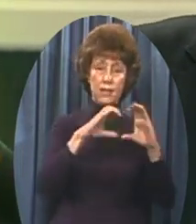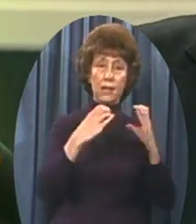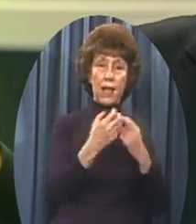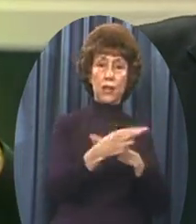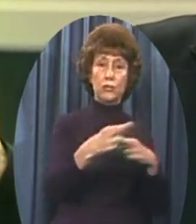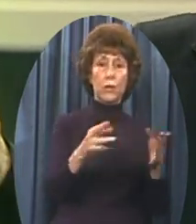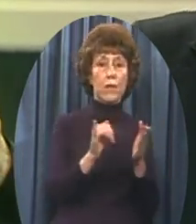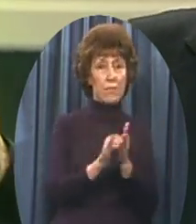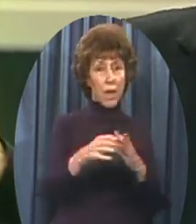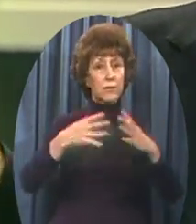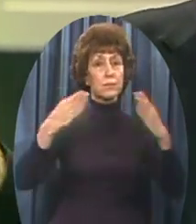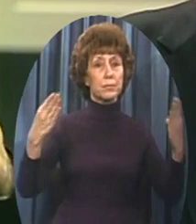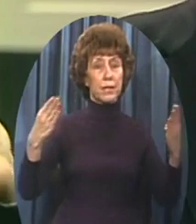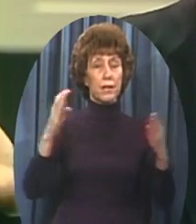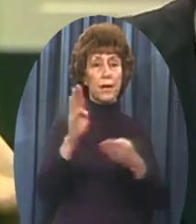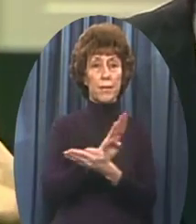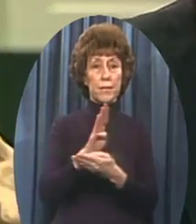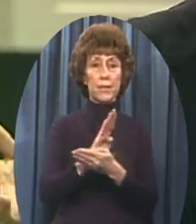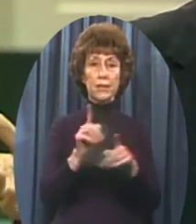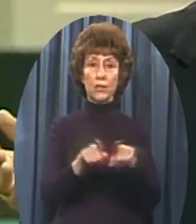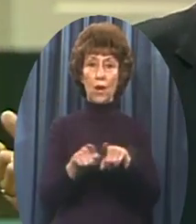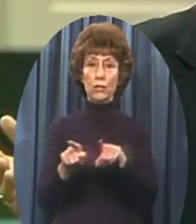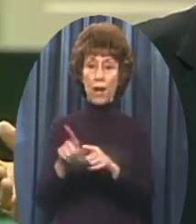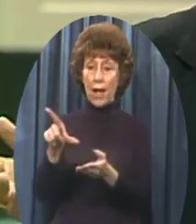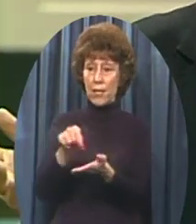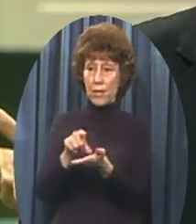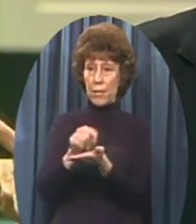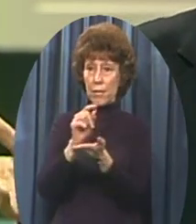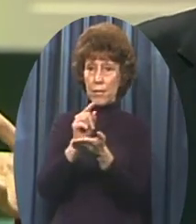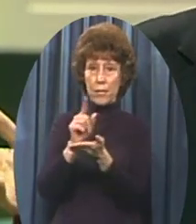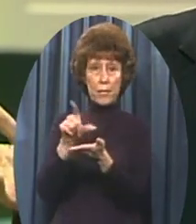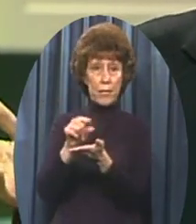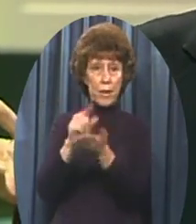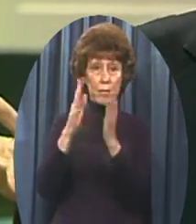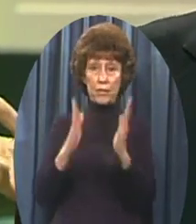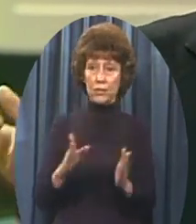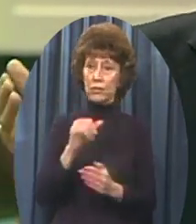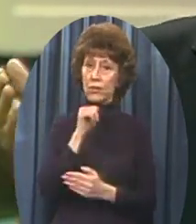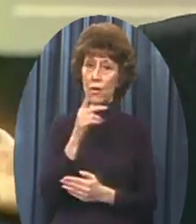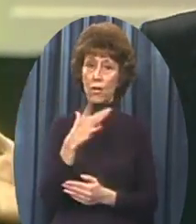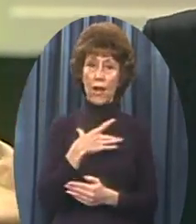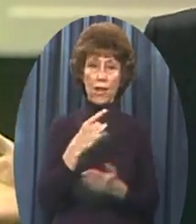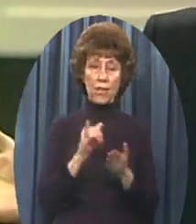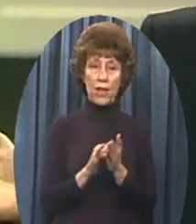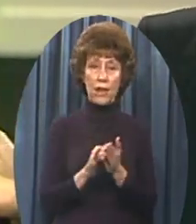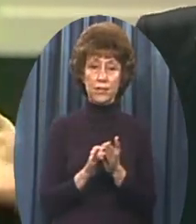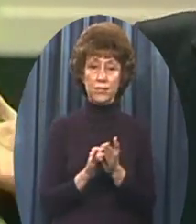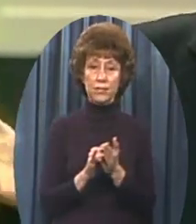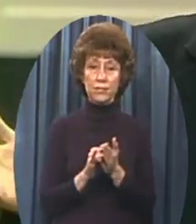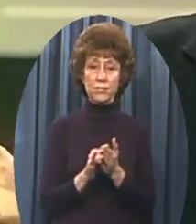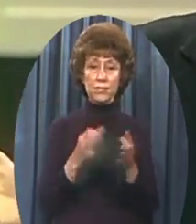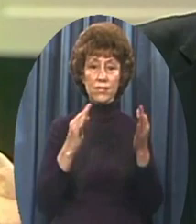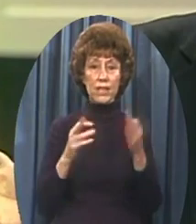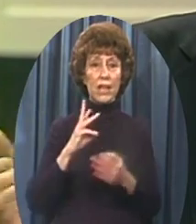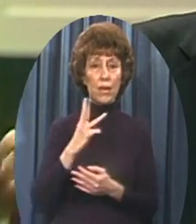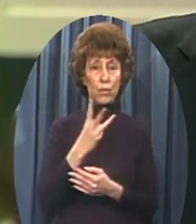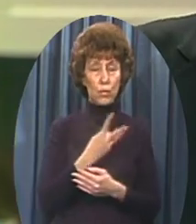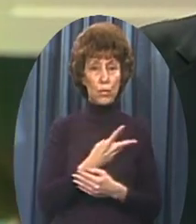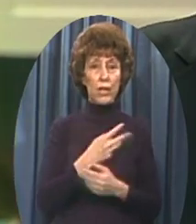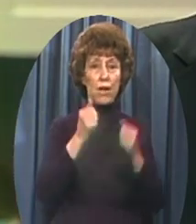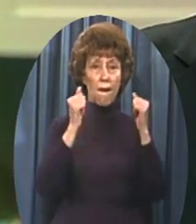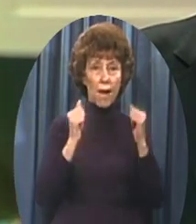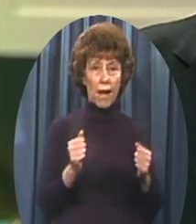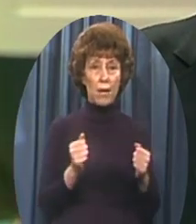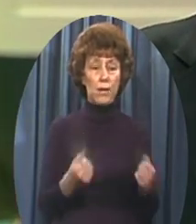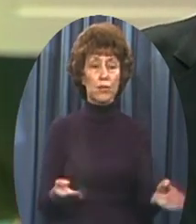too. And all the publishers don't like that. If we are able, along with the Gablers in Longview, Texas, and others, to